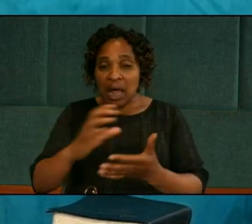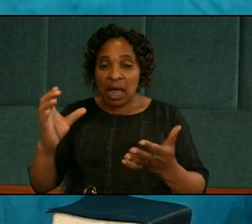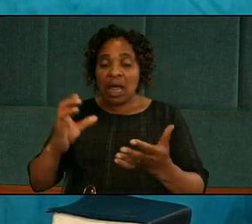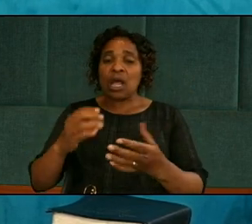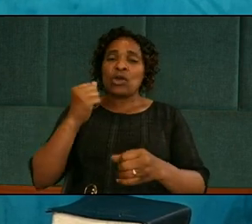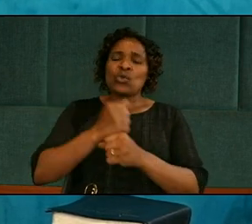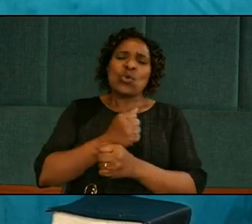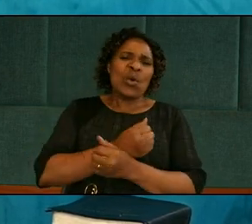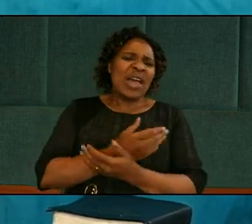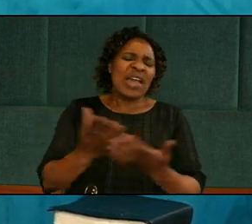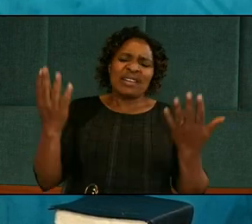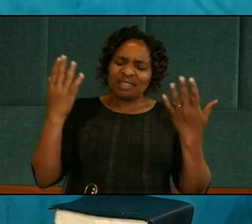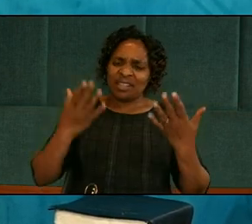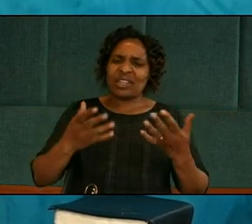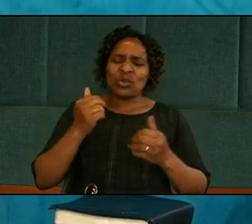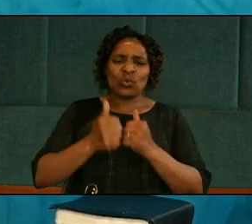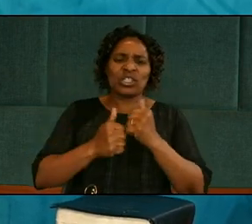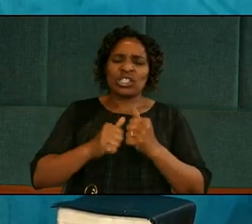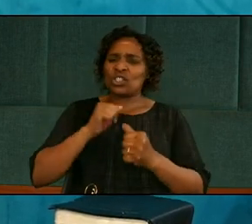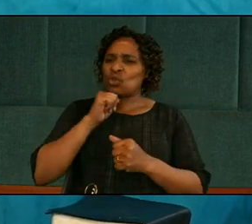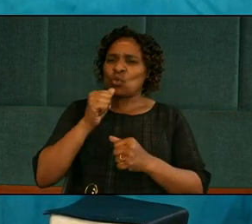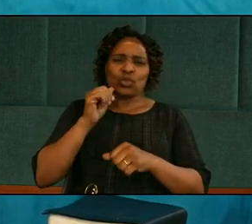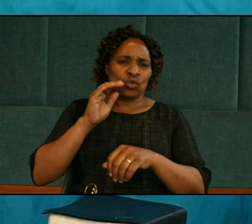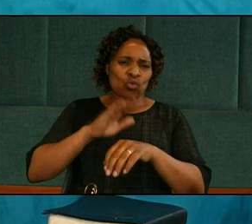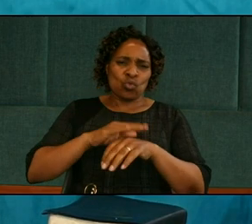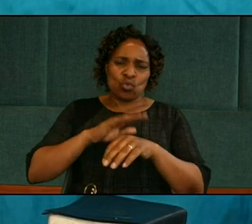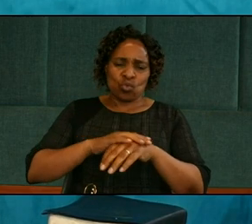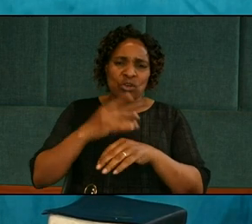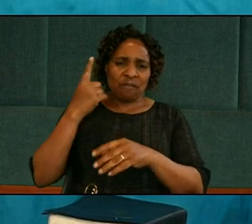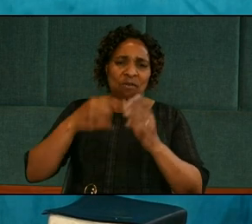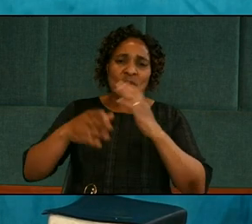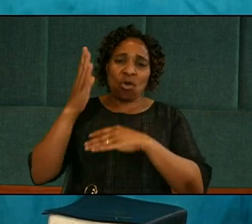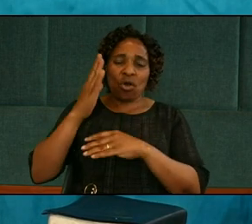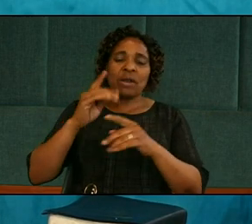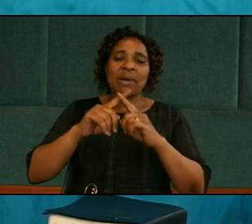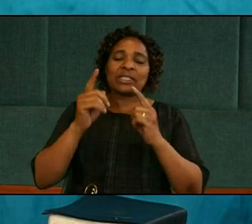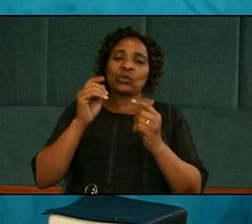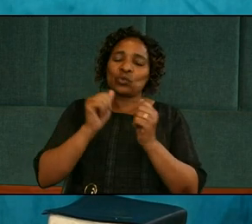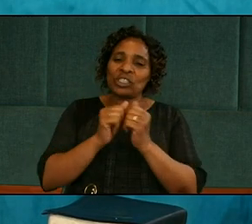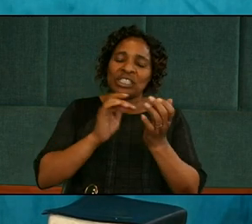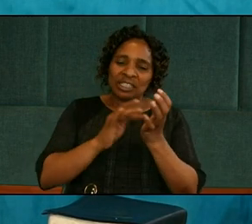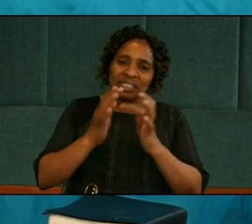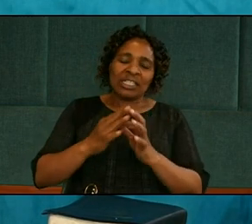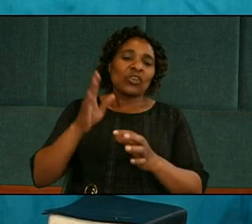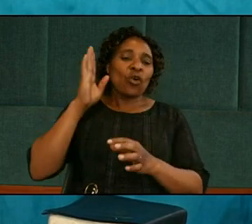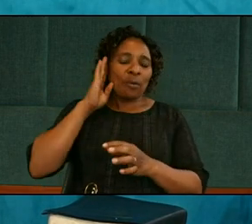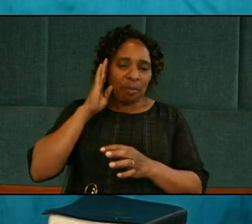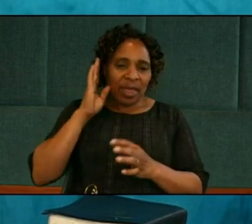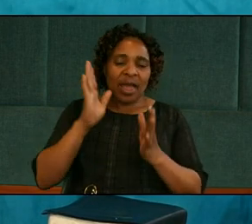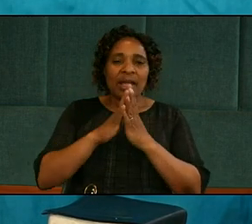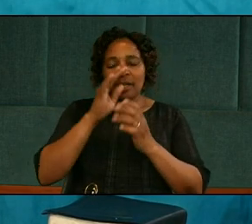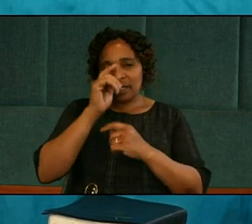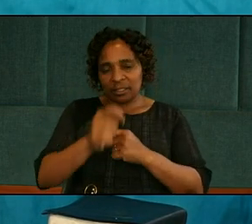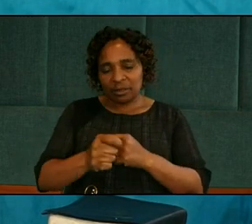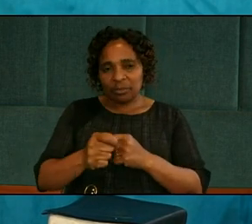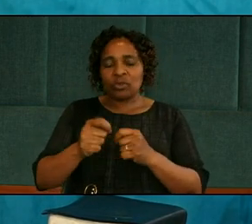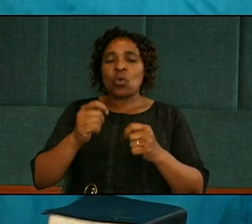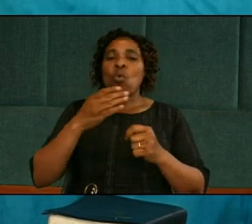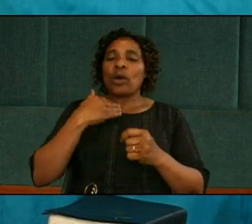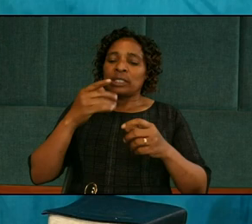things. Well, with Jesus, you just have to obey him and live how he intended for you to